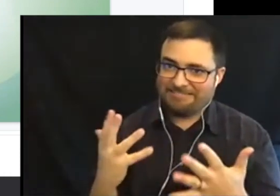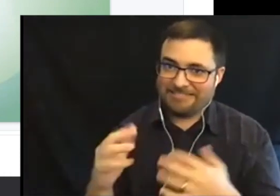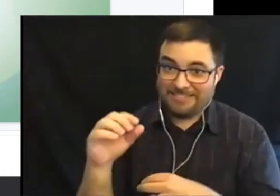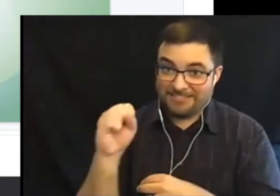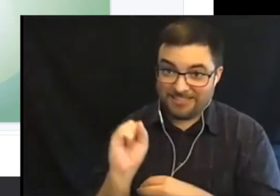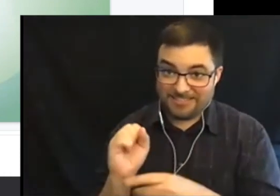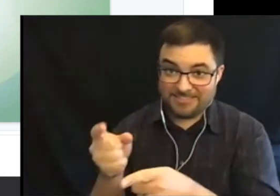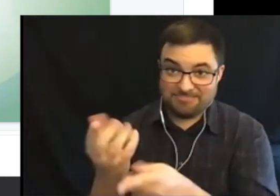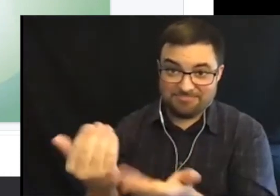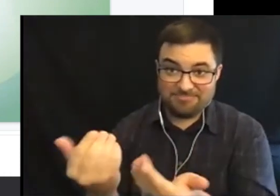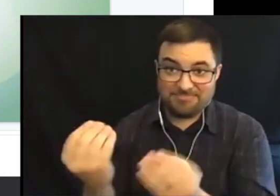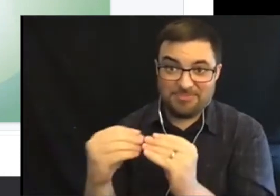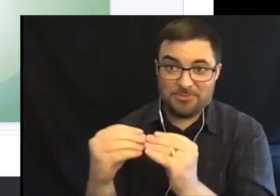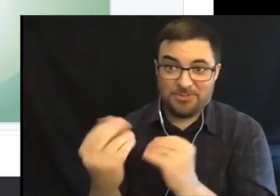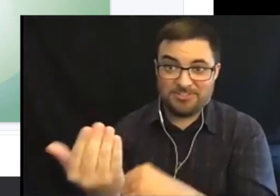Stacy.